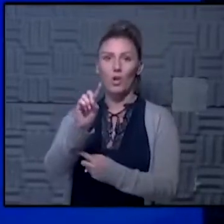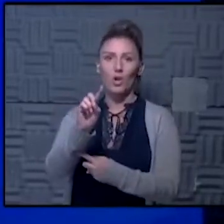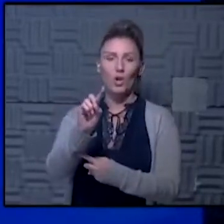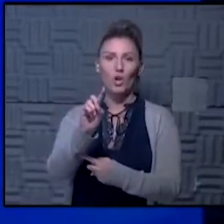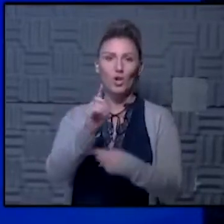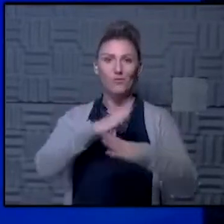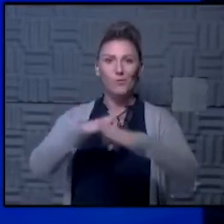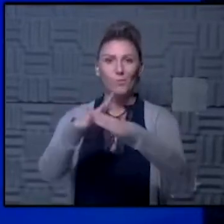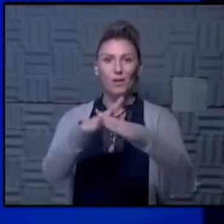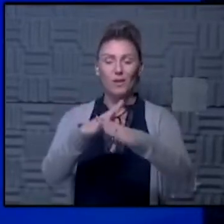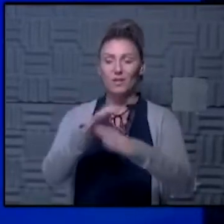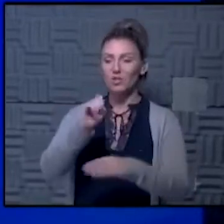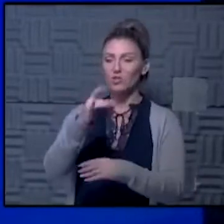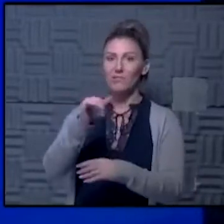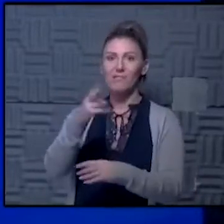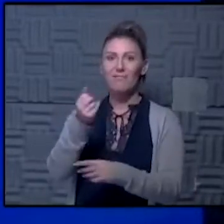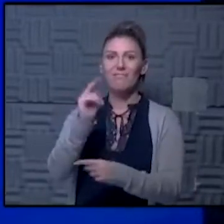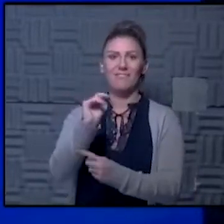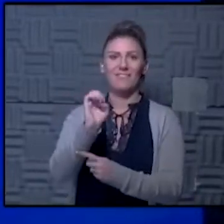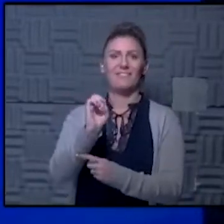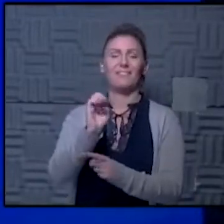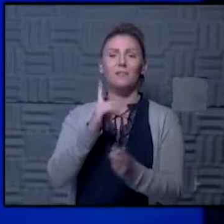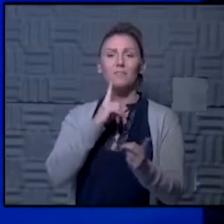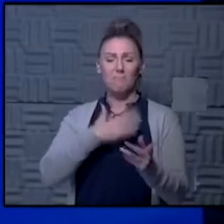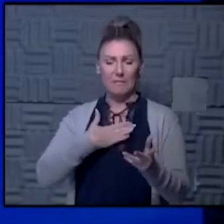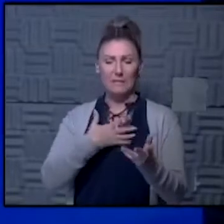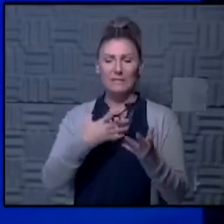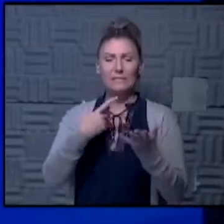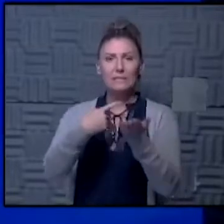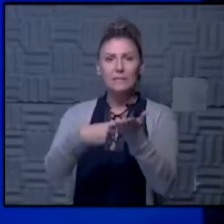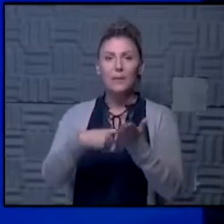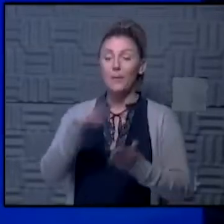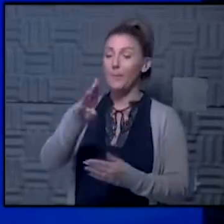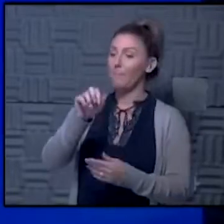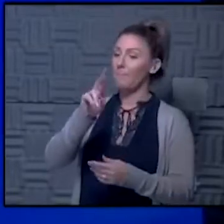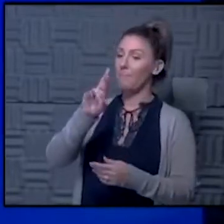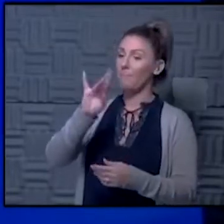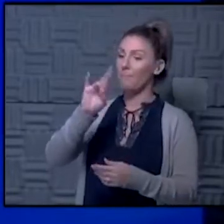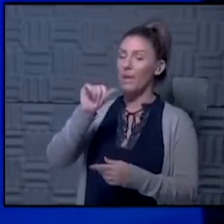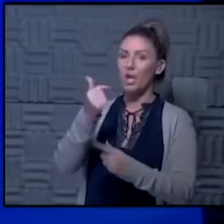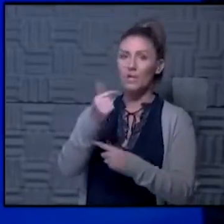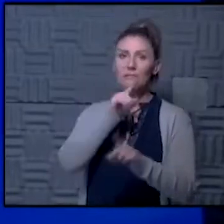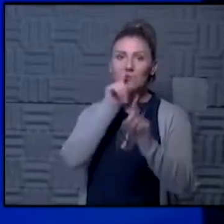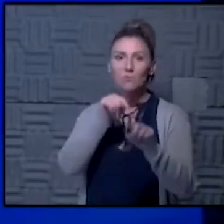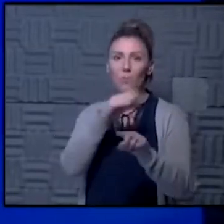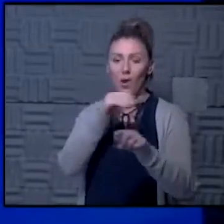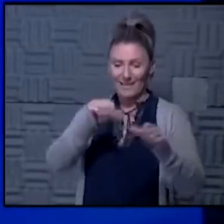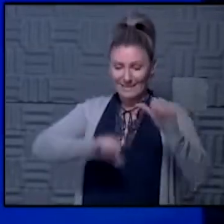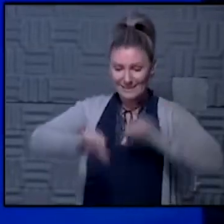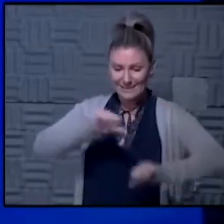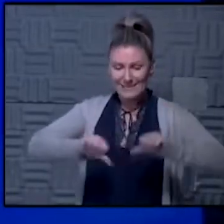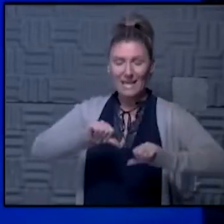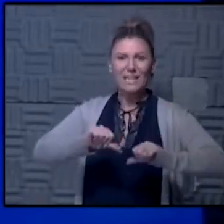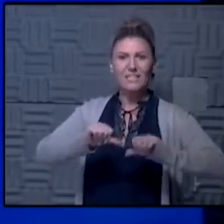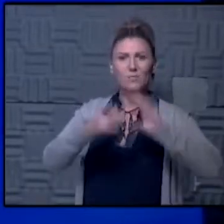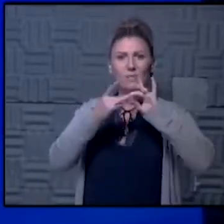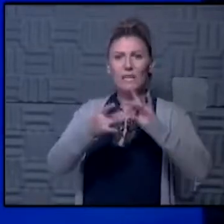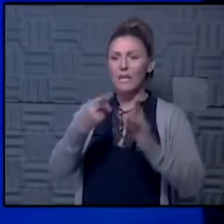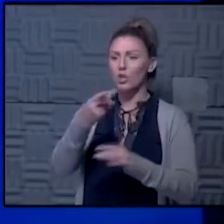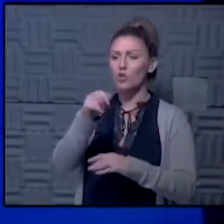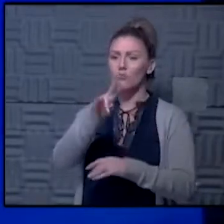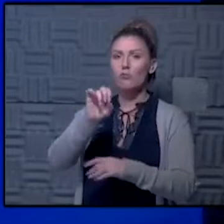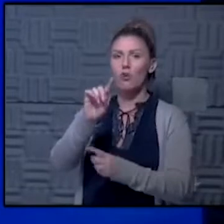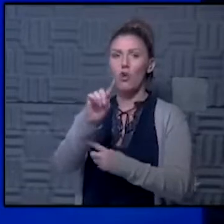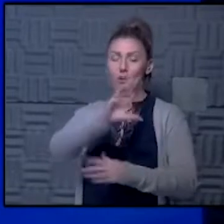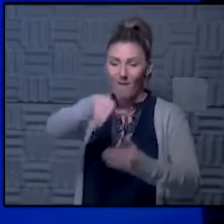from Shalene, and she wants to know if you could please discuss the Barrington report and the science behind herd immunity. She said there are a lot